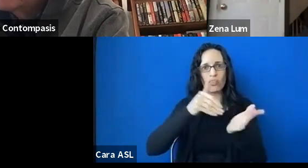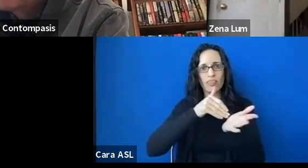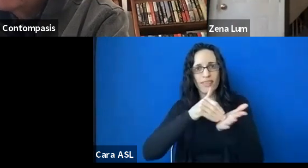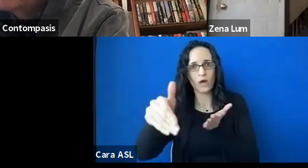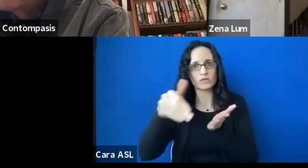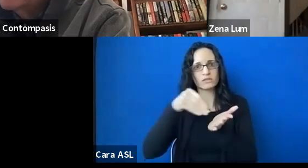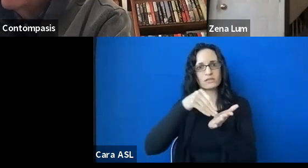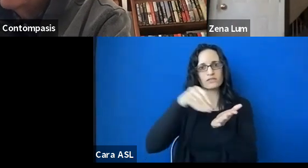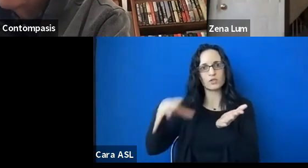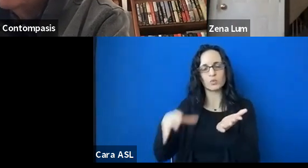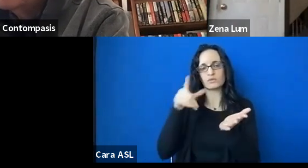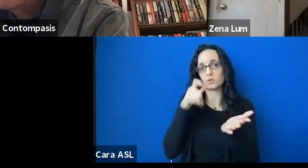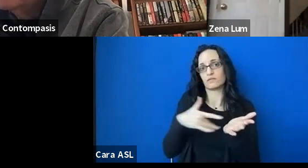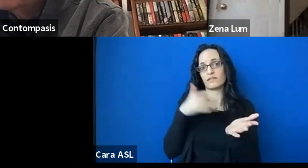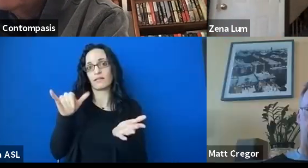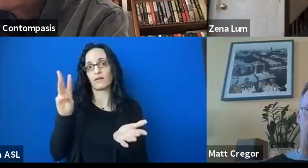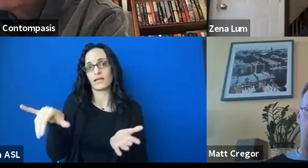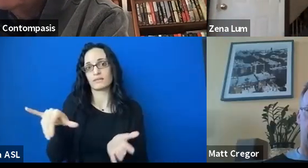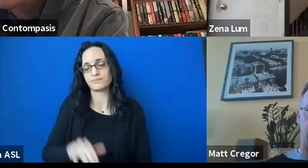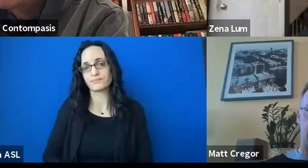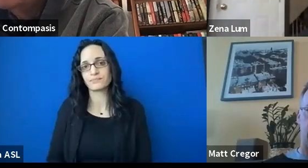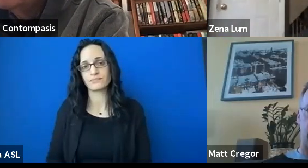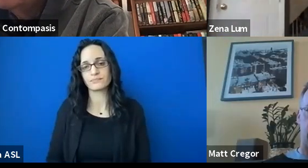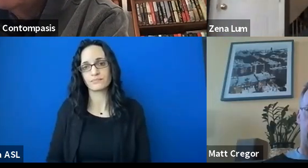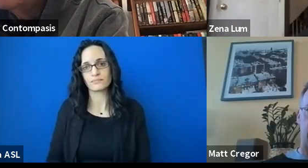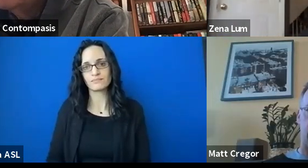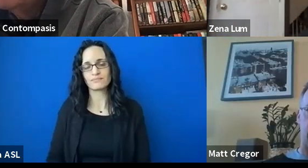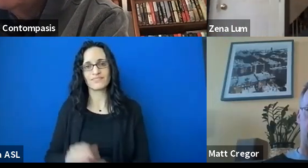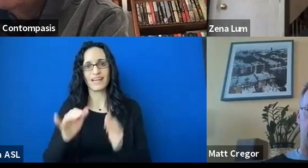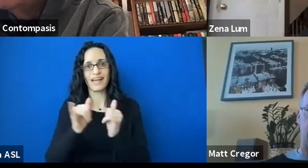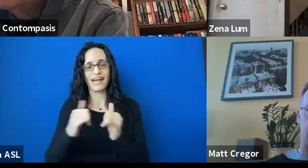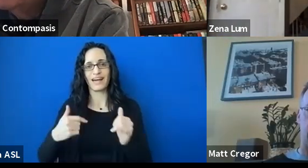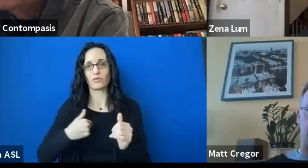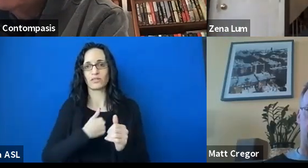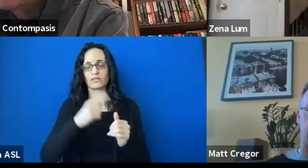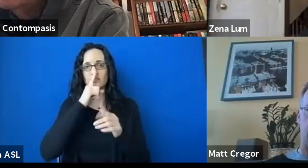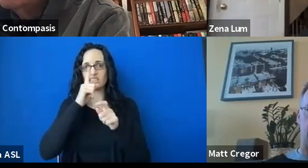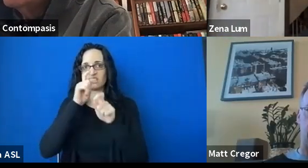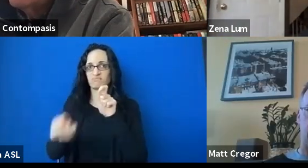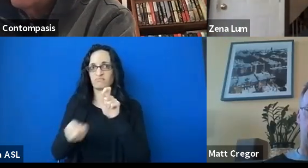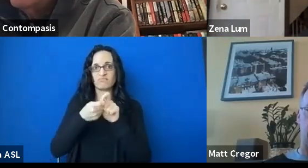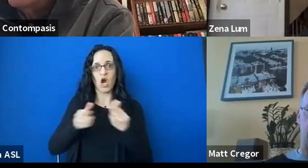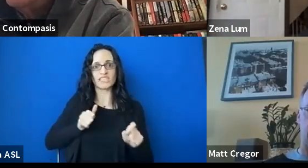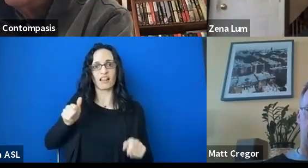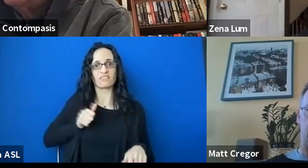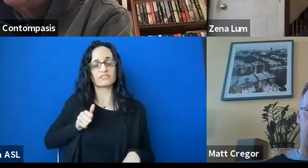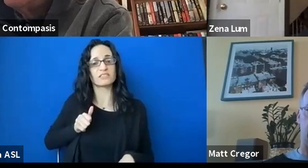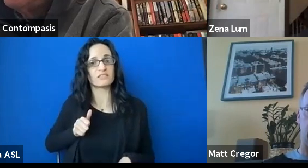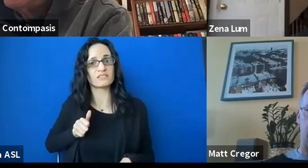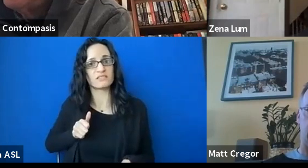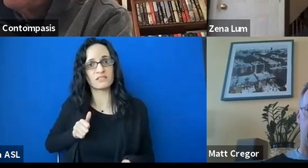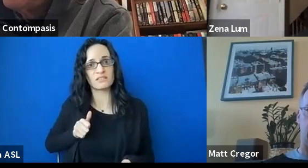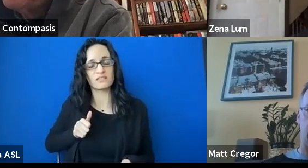students who feel that way. And the way we shoot ourselves in the foot as a school system to try to